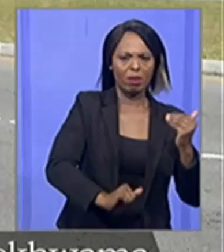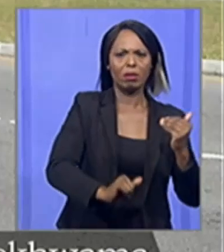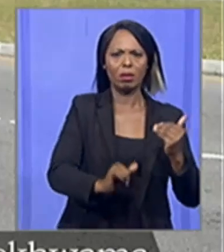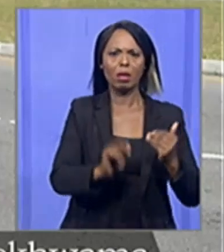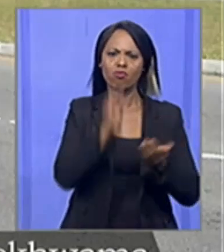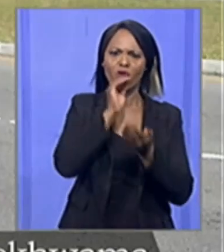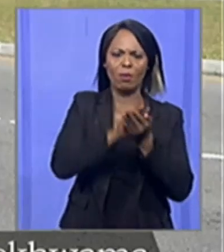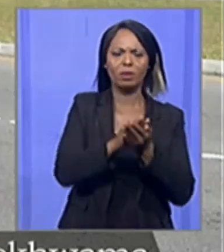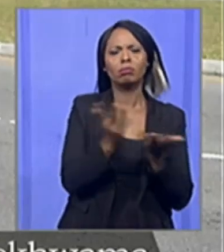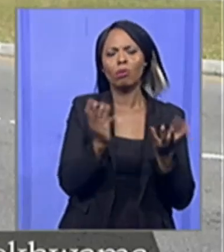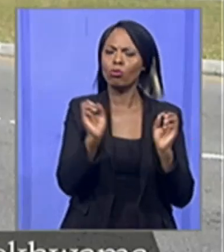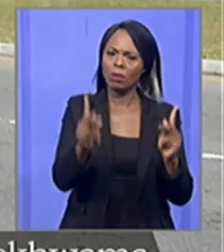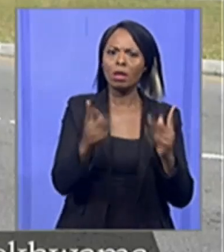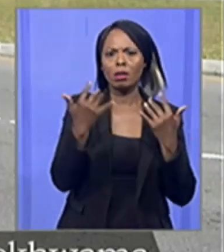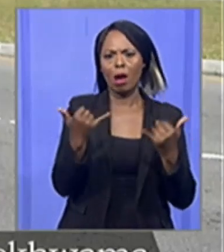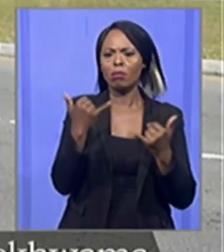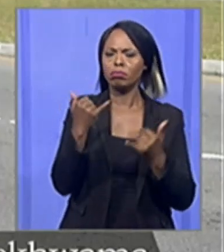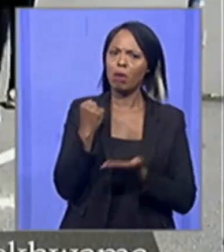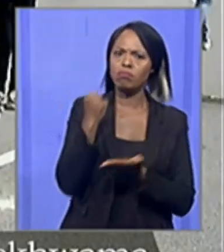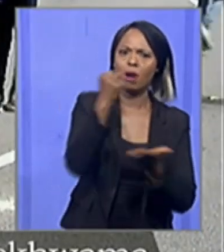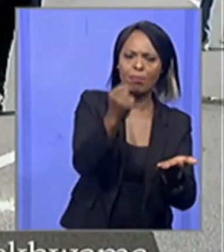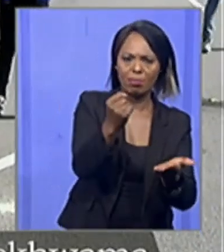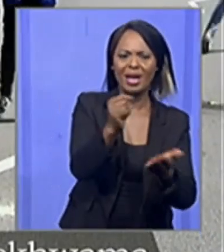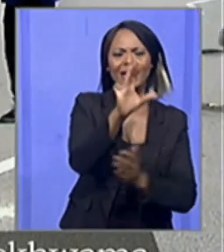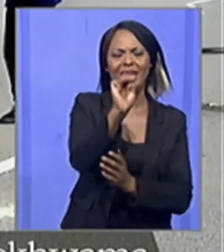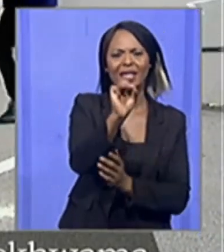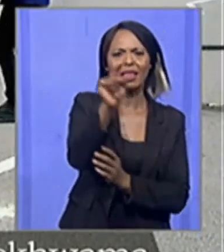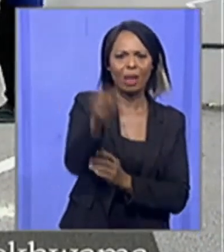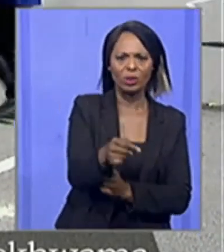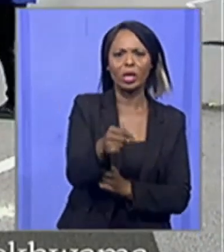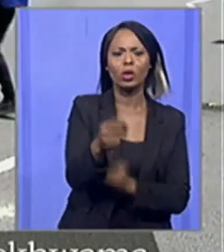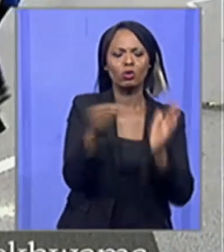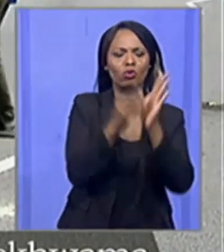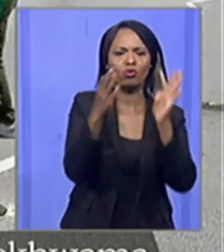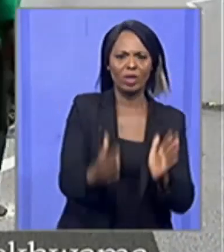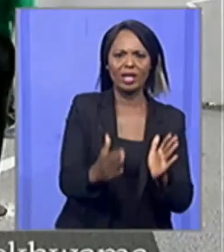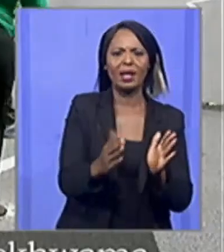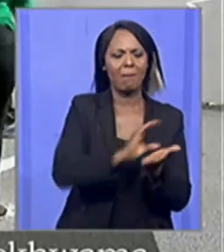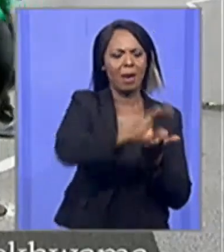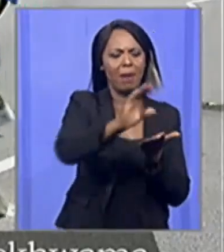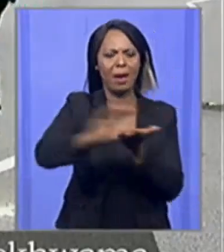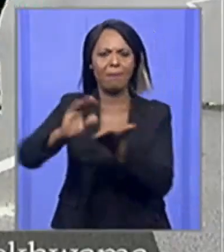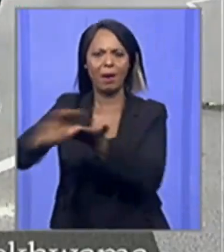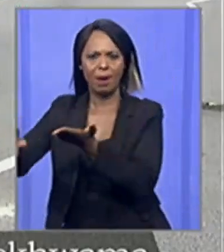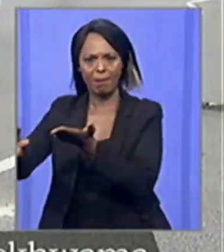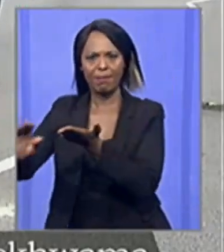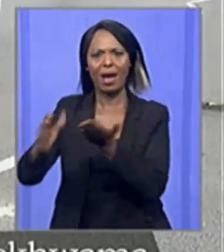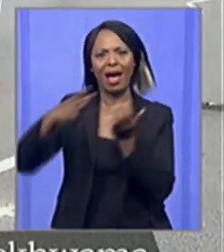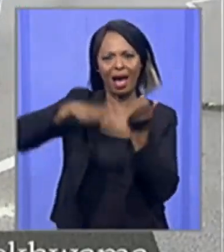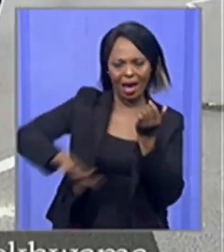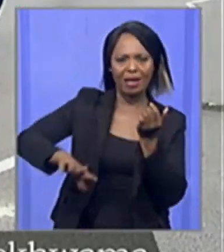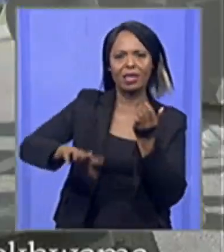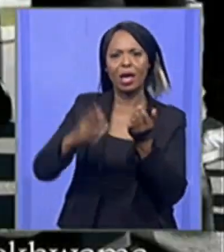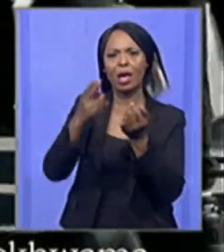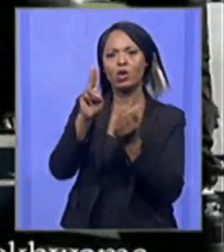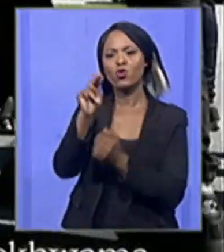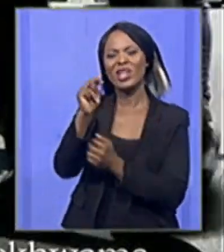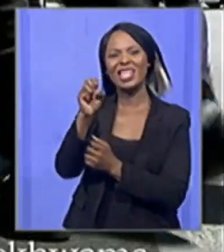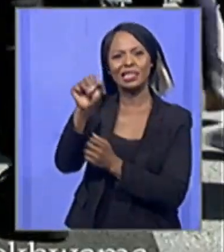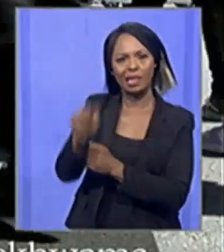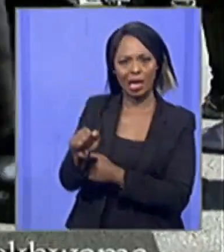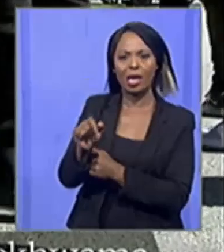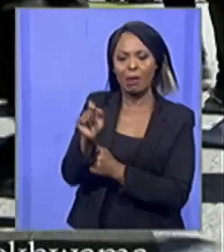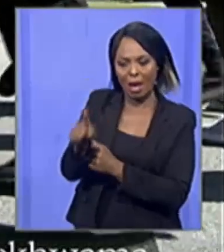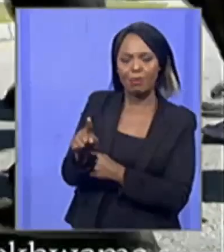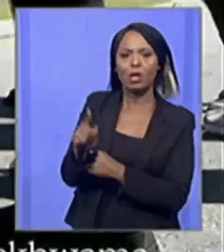fane almost 90,000 students re kgone go ka ba lefela go sala di-studente tsa University of South Africa e le gore mathata